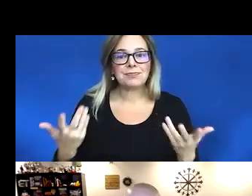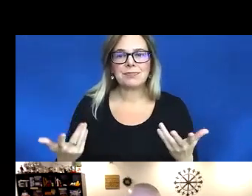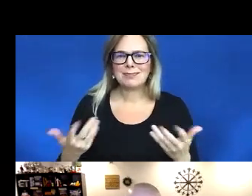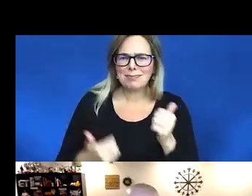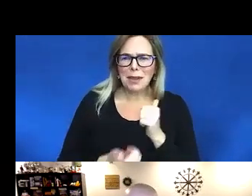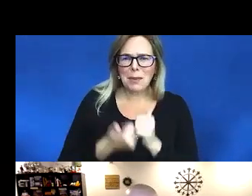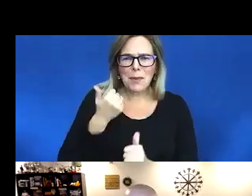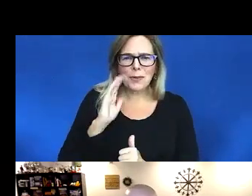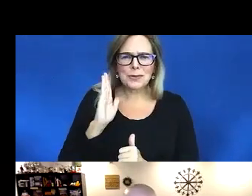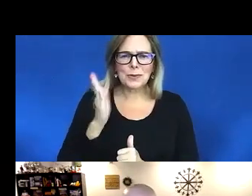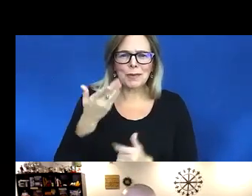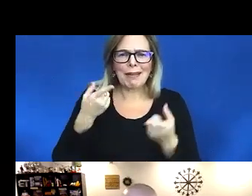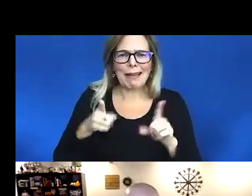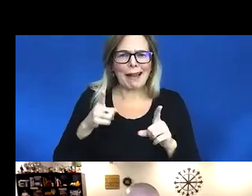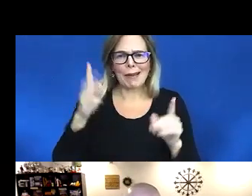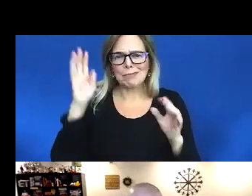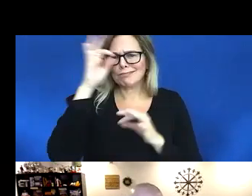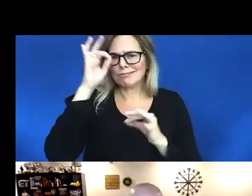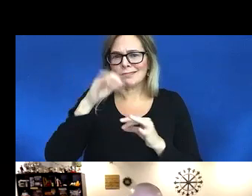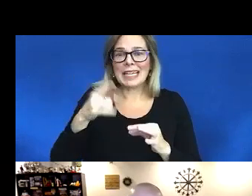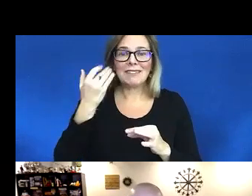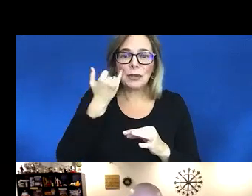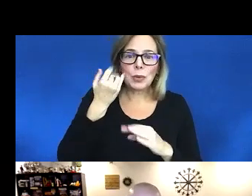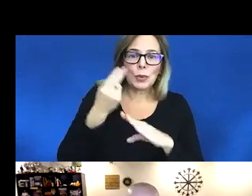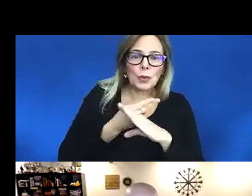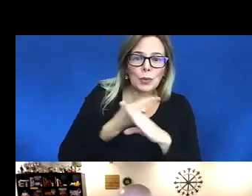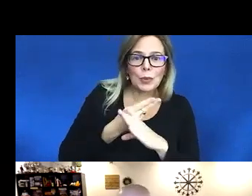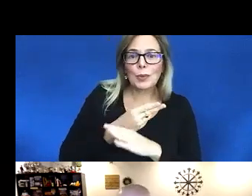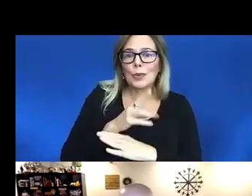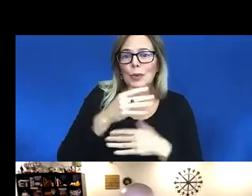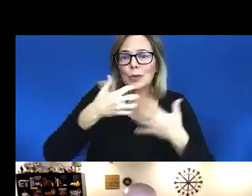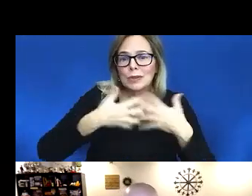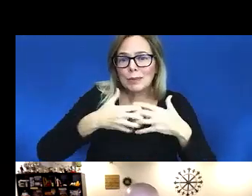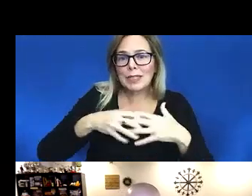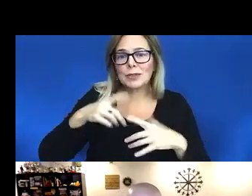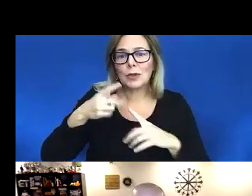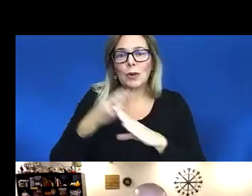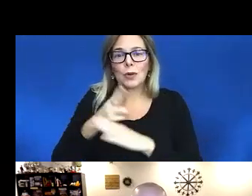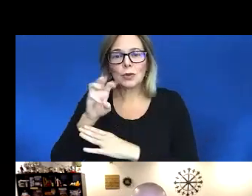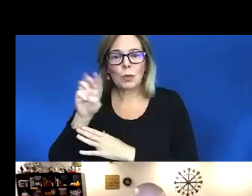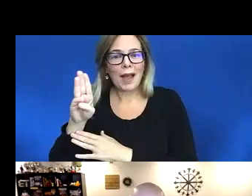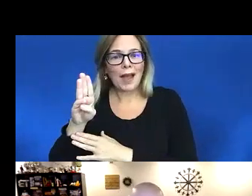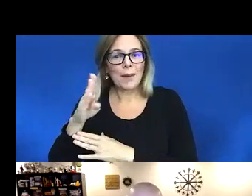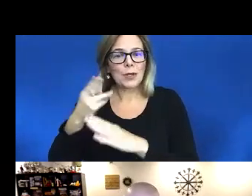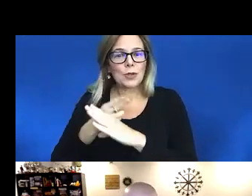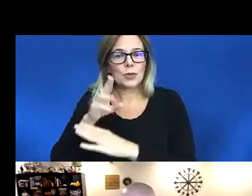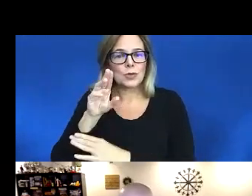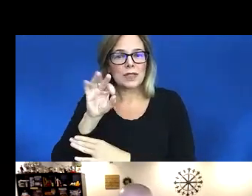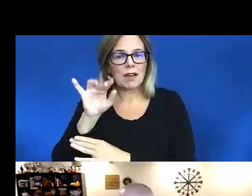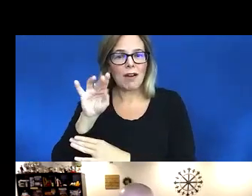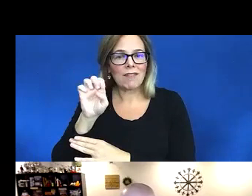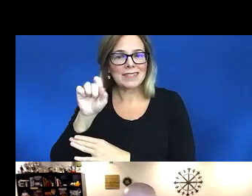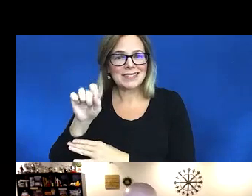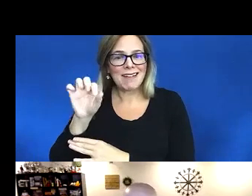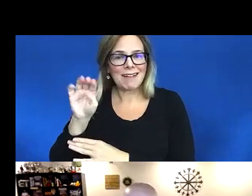on a core image machine, or if you use the web to check your email at office.com, those things will continue to operate very smoothly while we move your data from